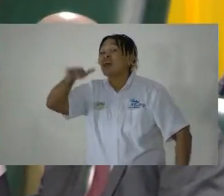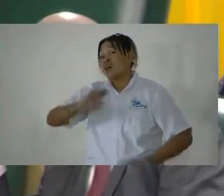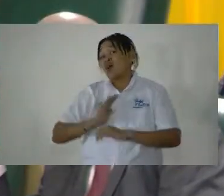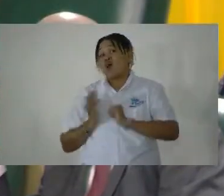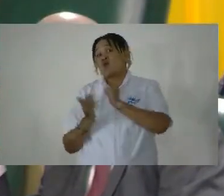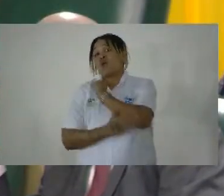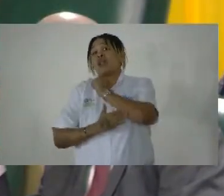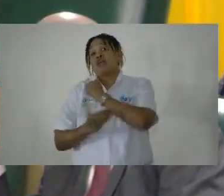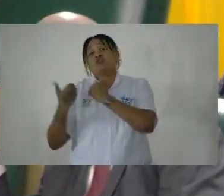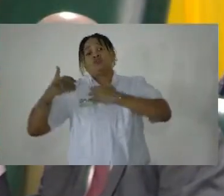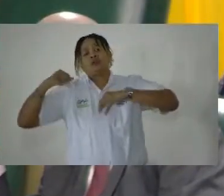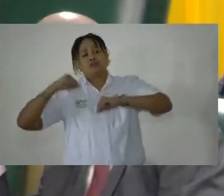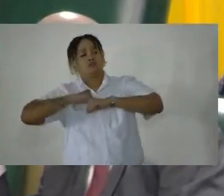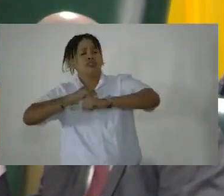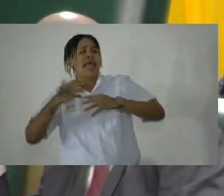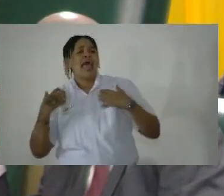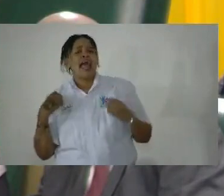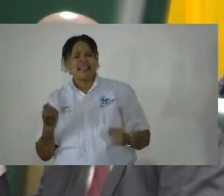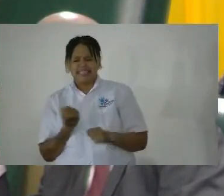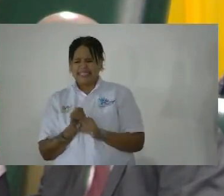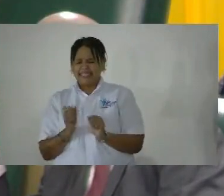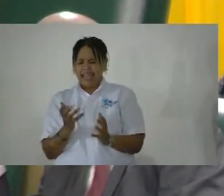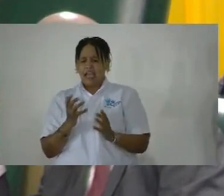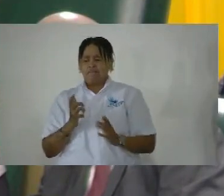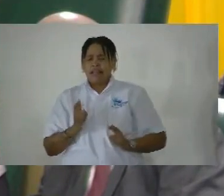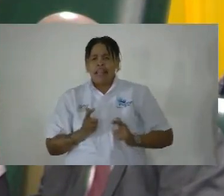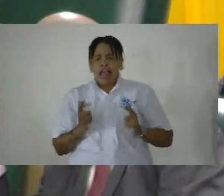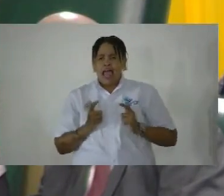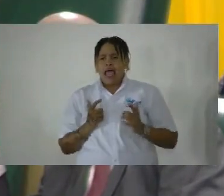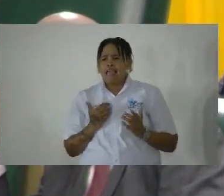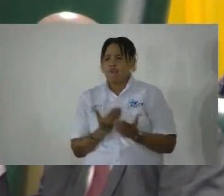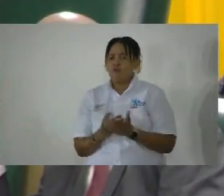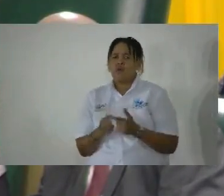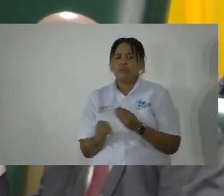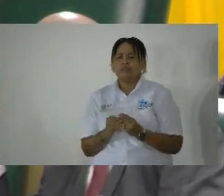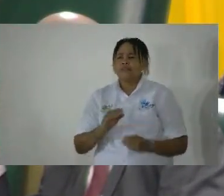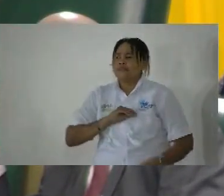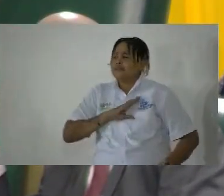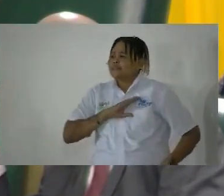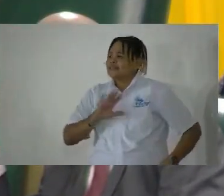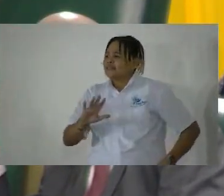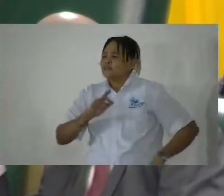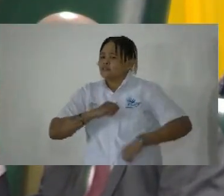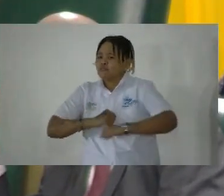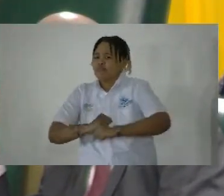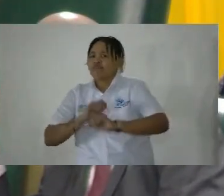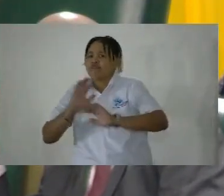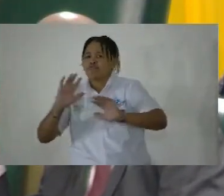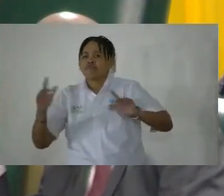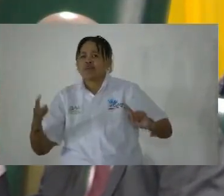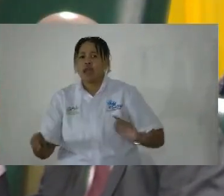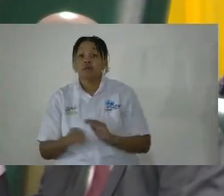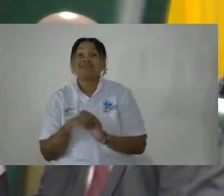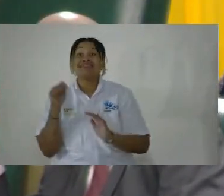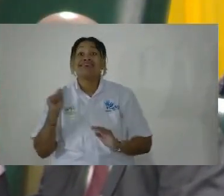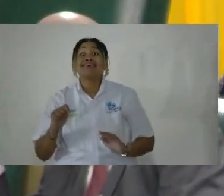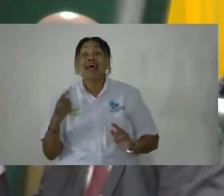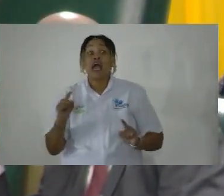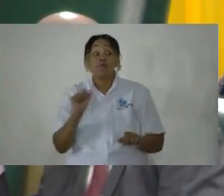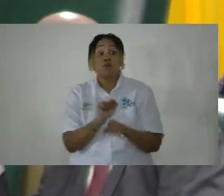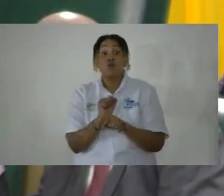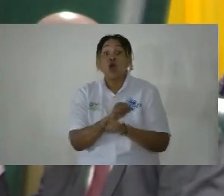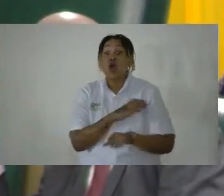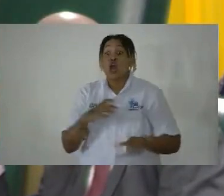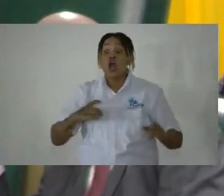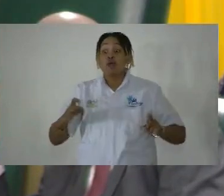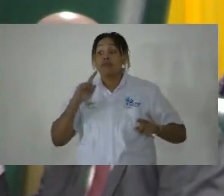protect their health, safety, livelihoods, and dignity. To this end, a working committee has